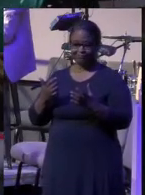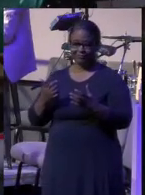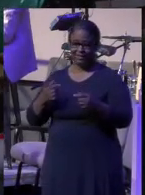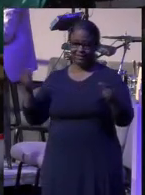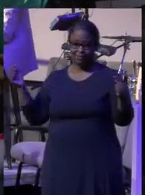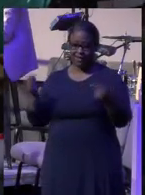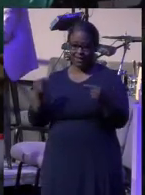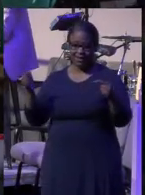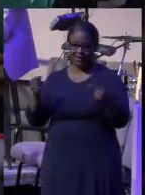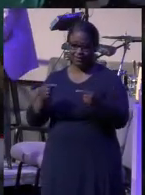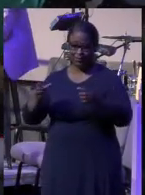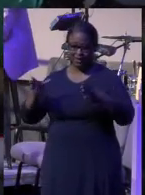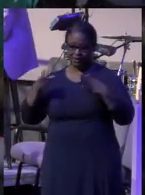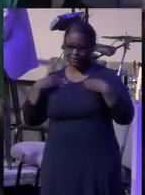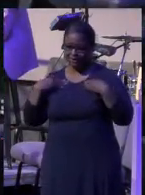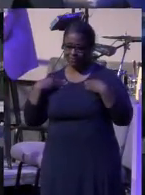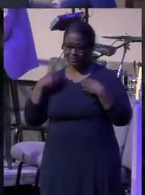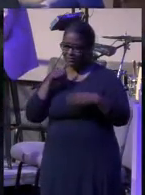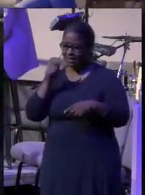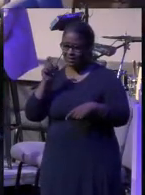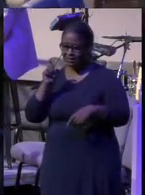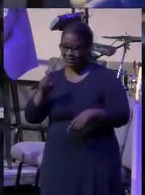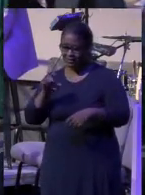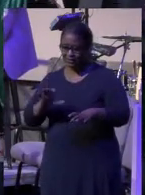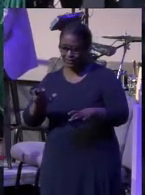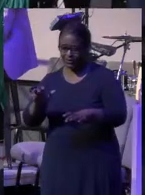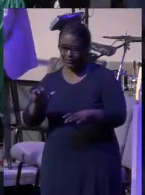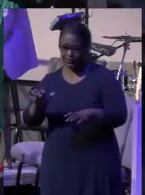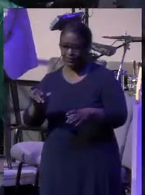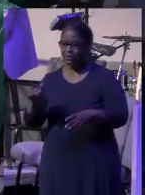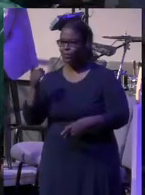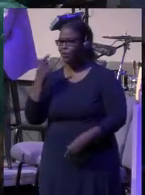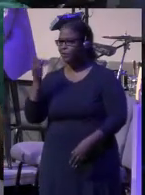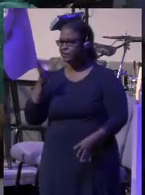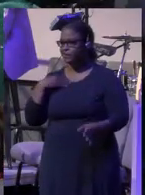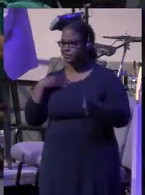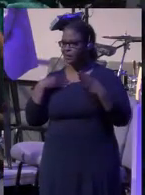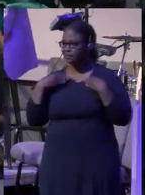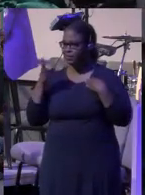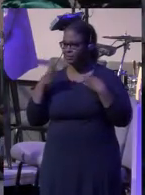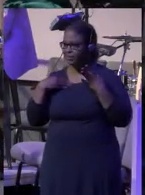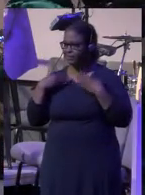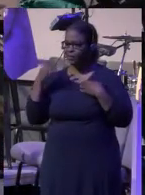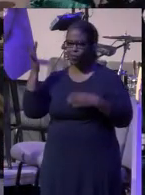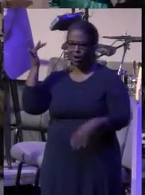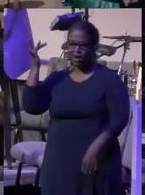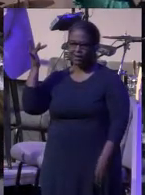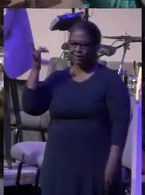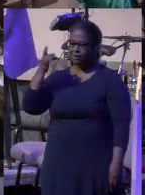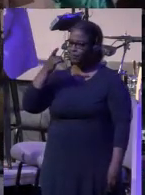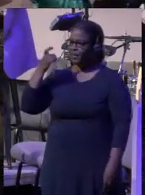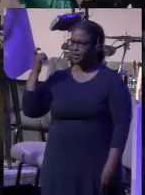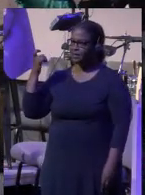needless pains we bear. Oh, because.